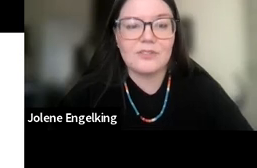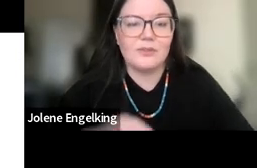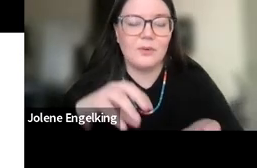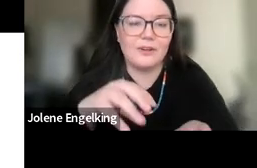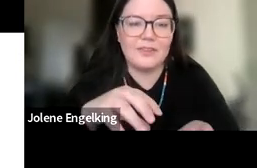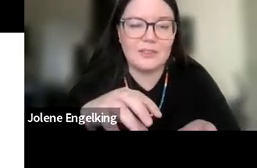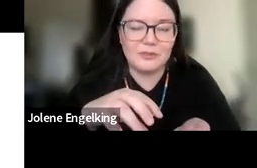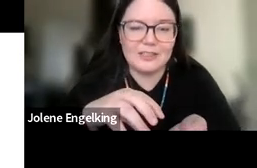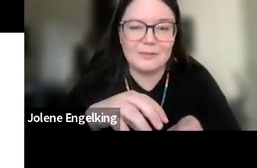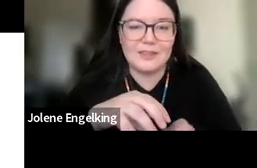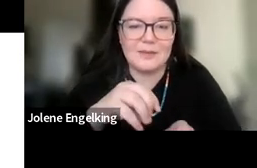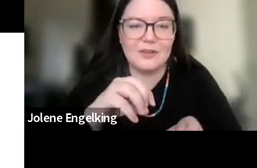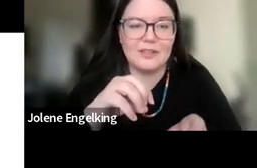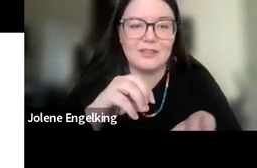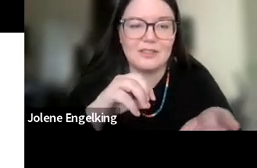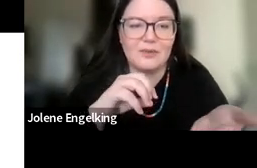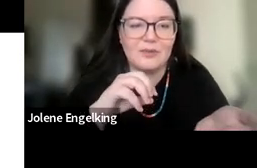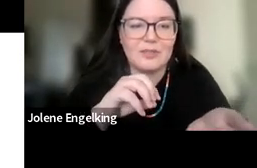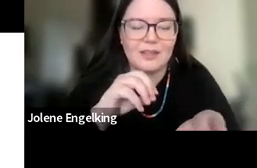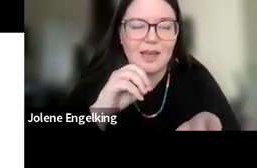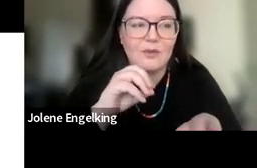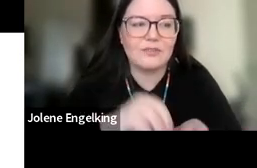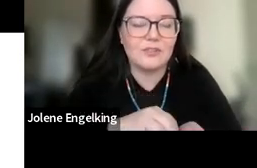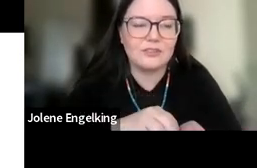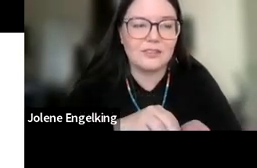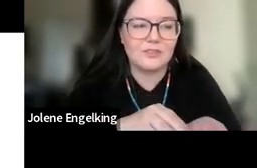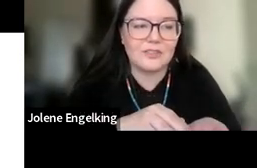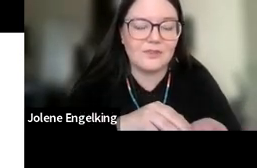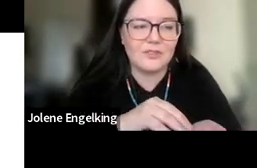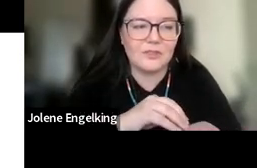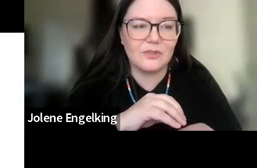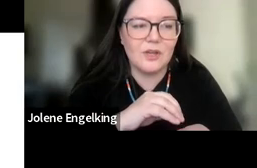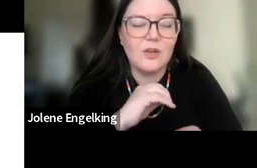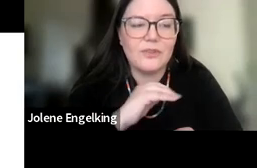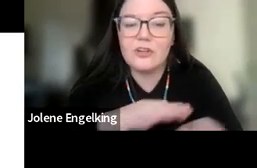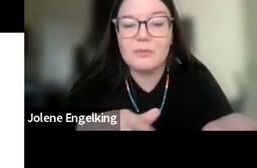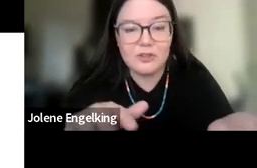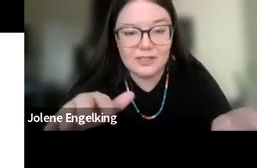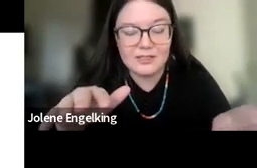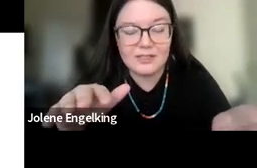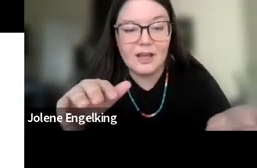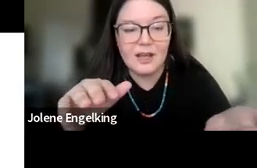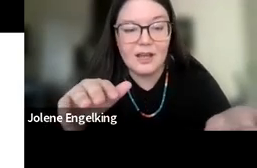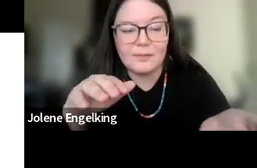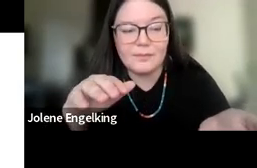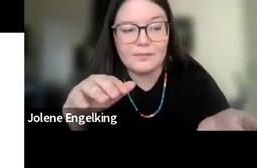And also one of the things that we really need to be thinking about is, those how difficult it is for some folks who within our